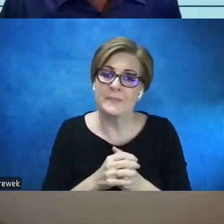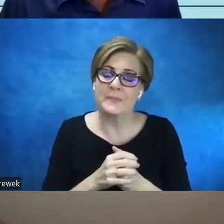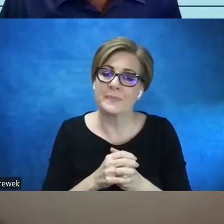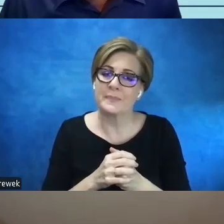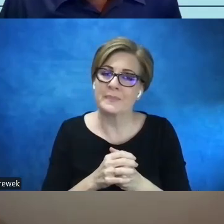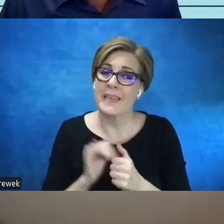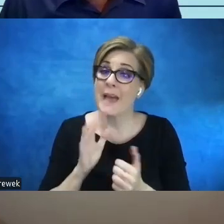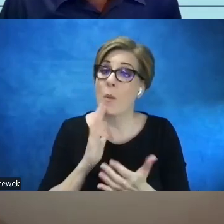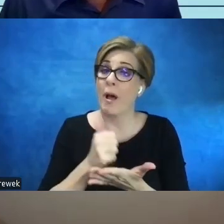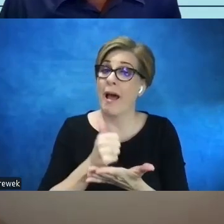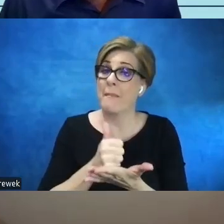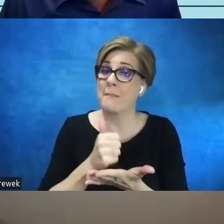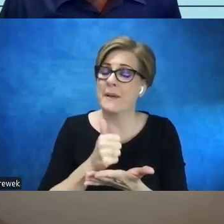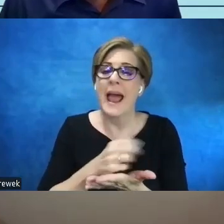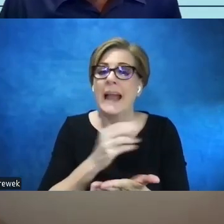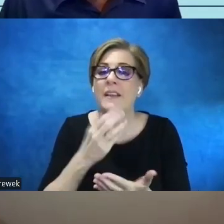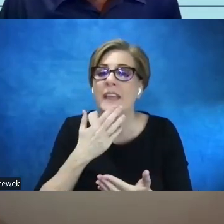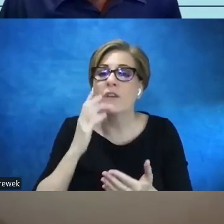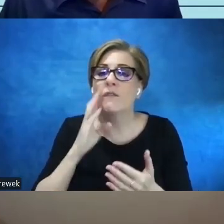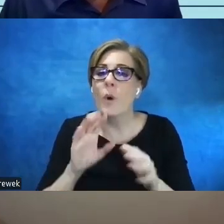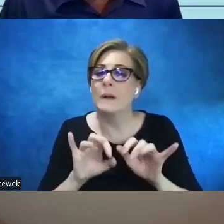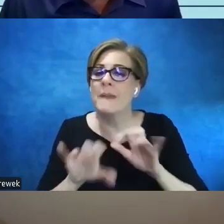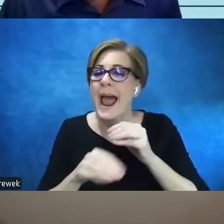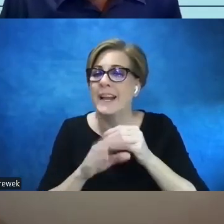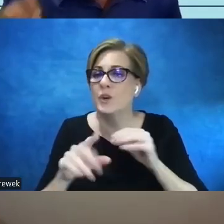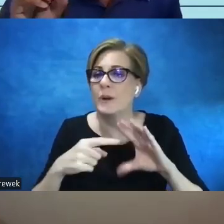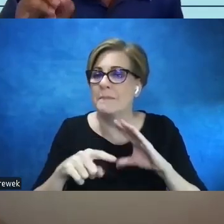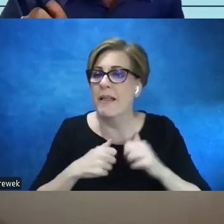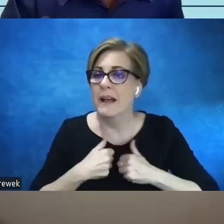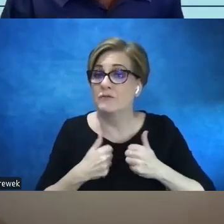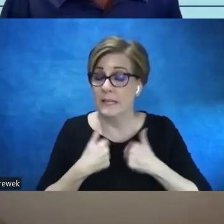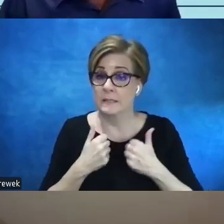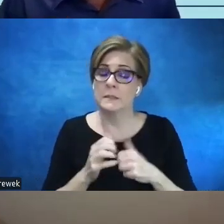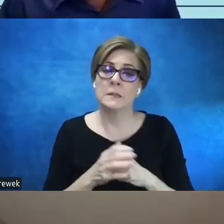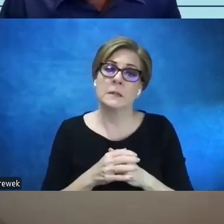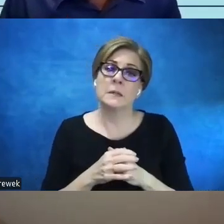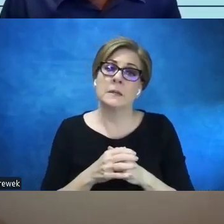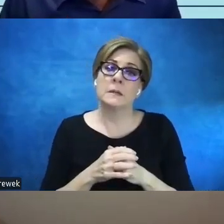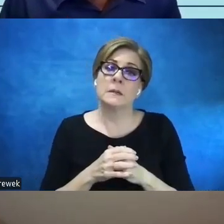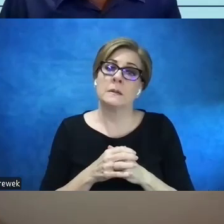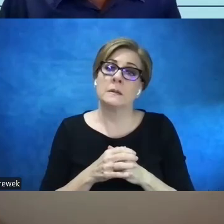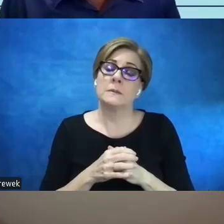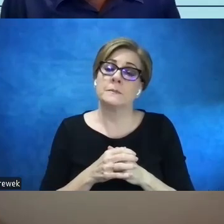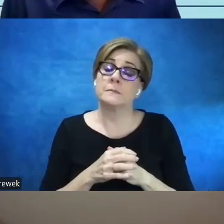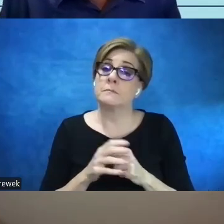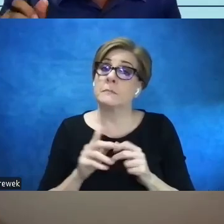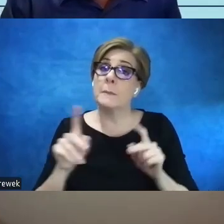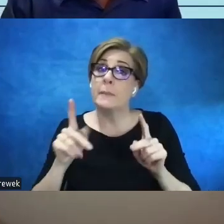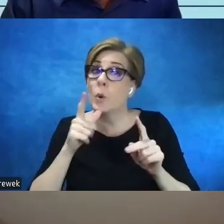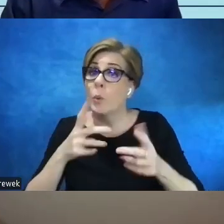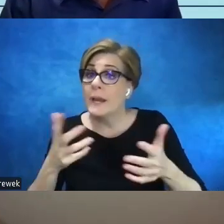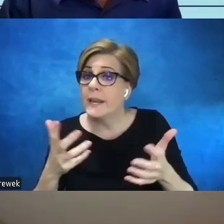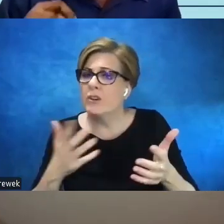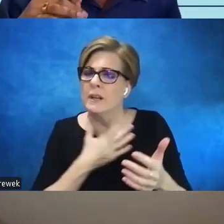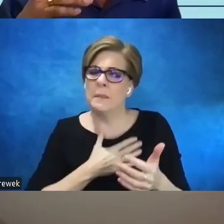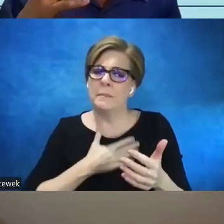the line. And thanks for the email as well. So folks, you can continue to also put into the chat box any comments or questions or